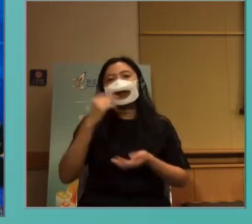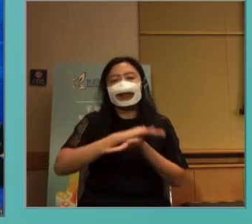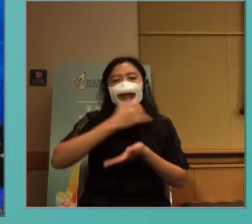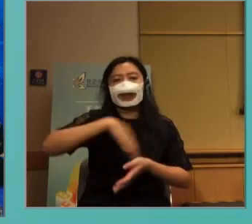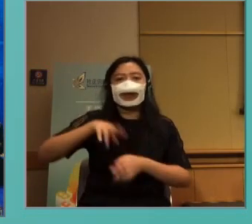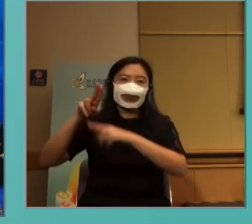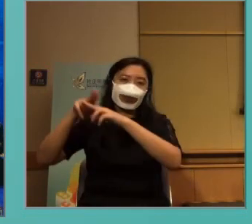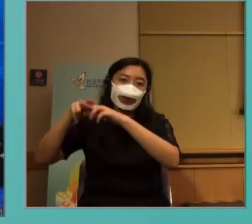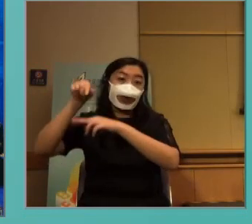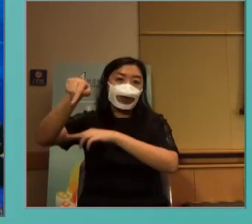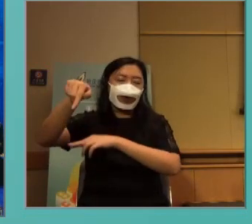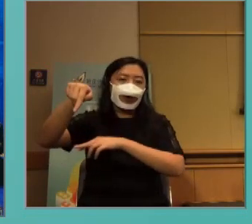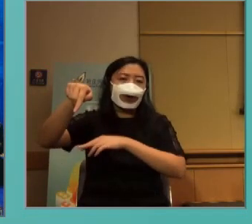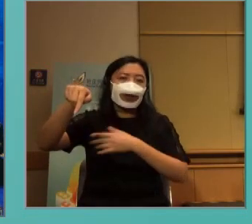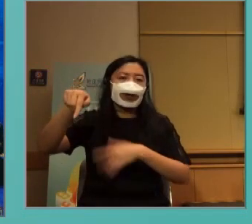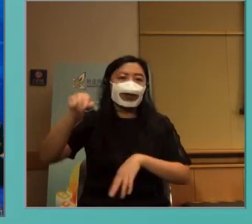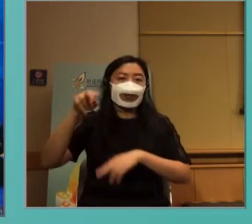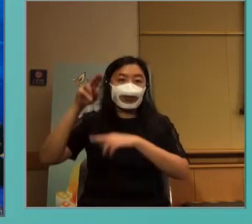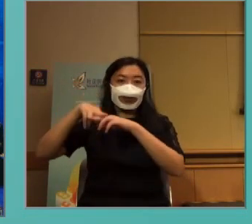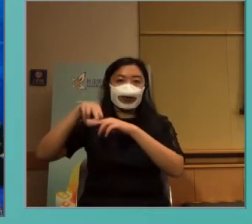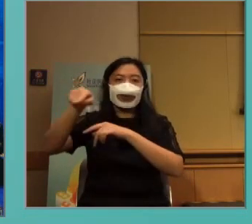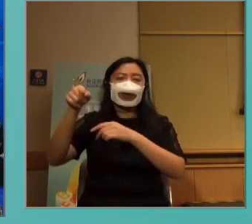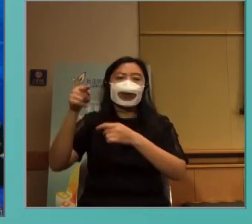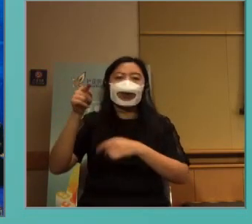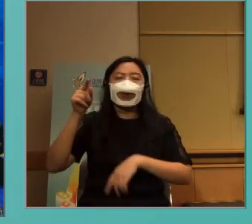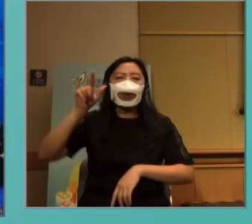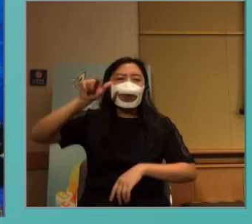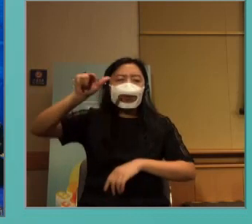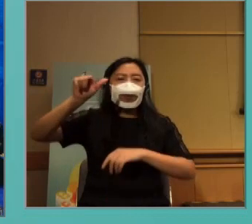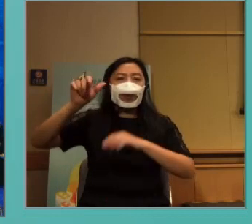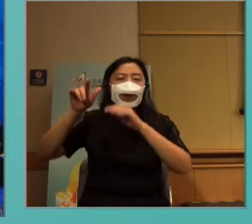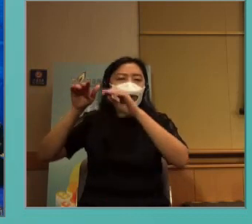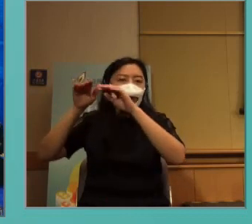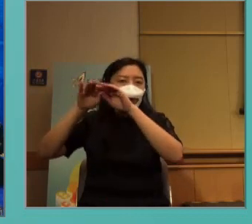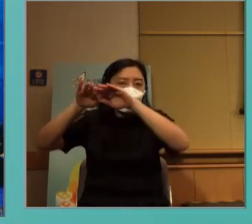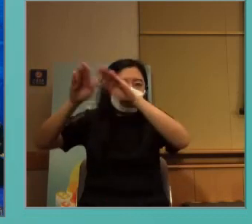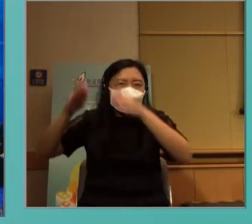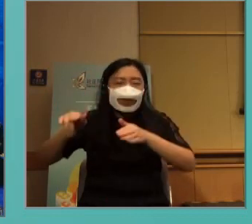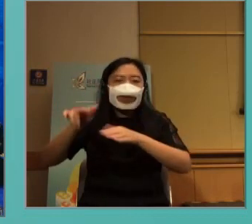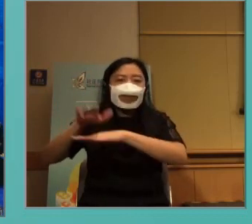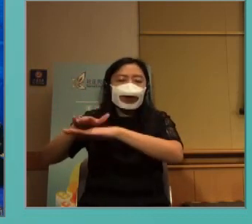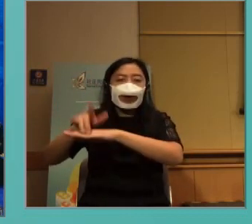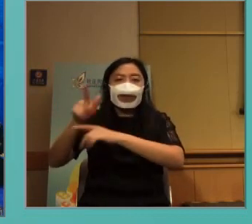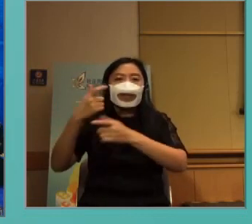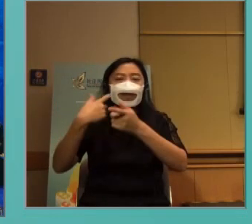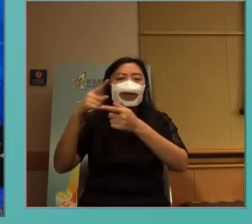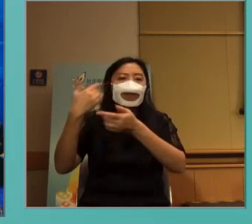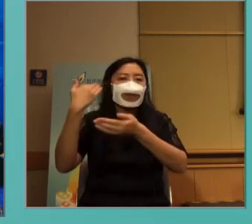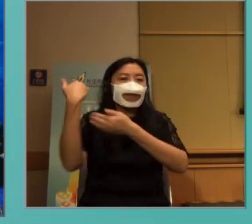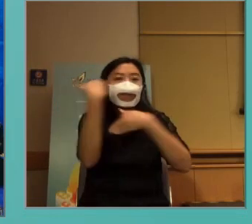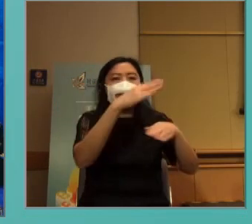export Chinese antiques. But a lot of the museums are actually getting around to finding out that there's actually a